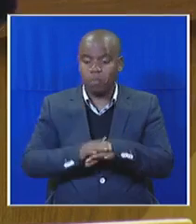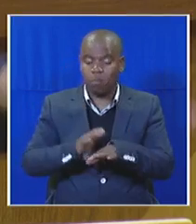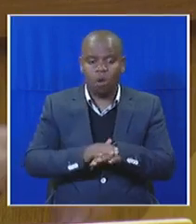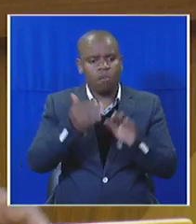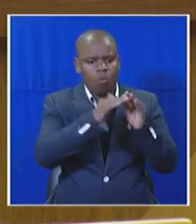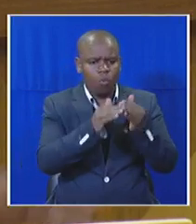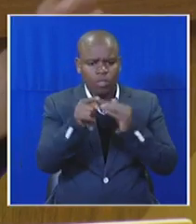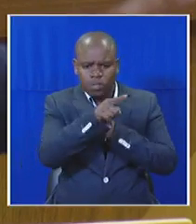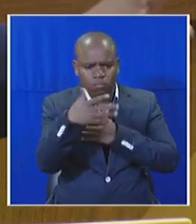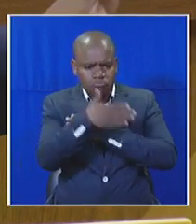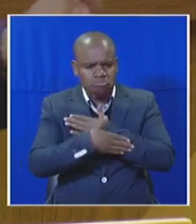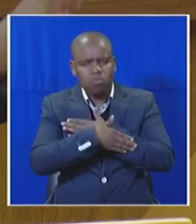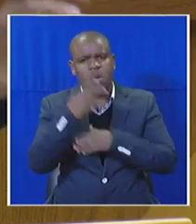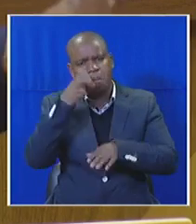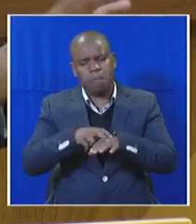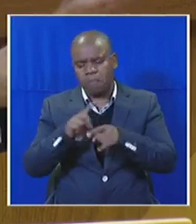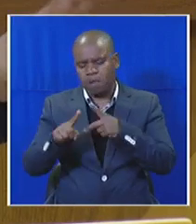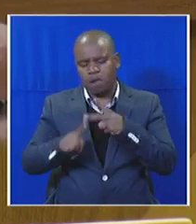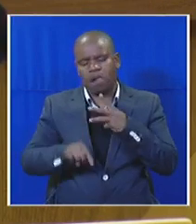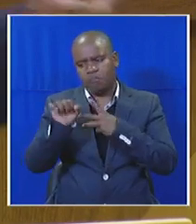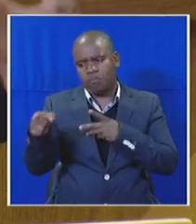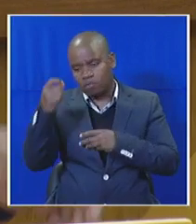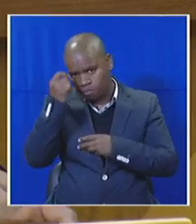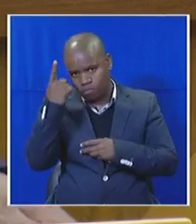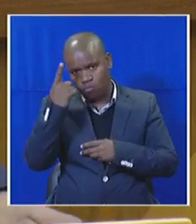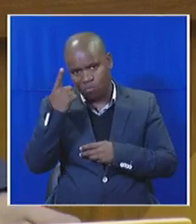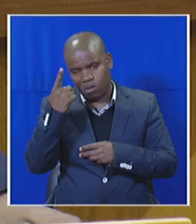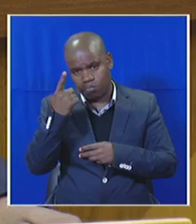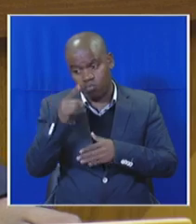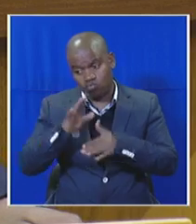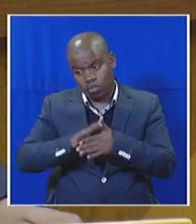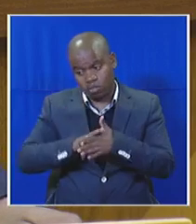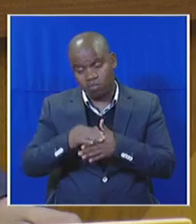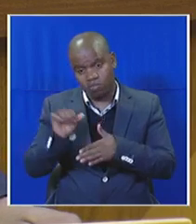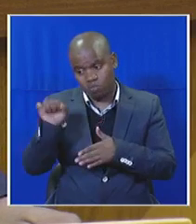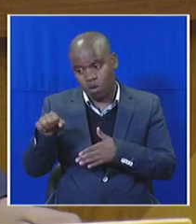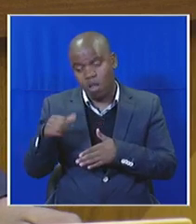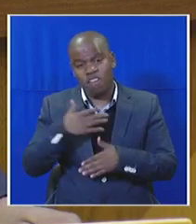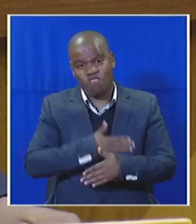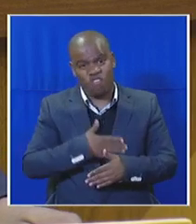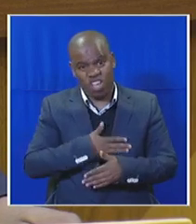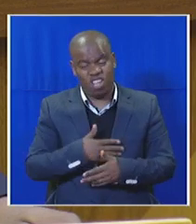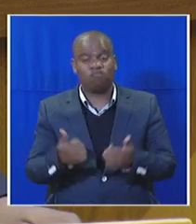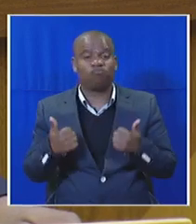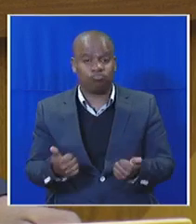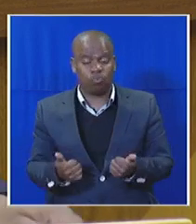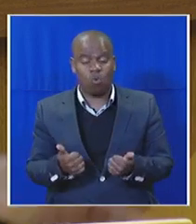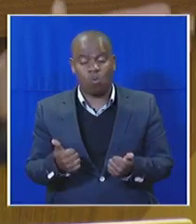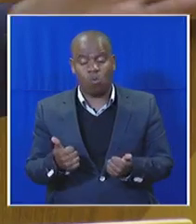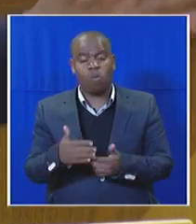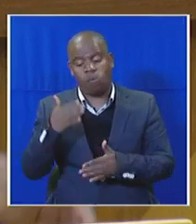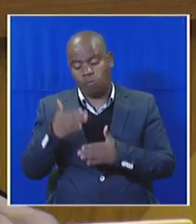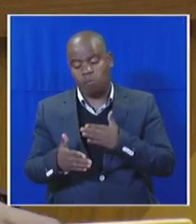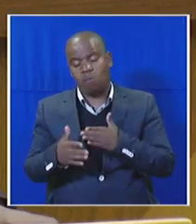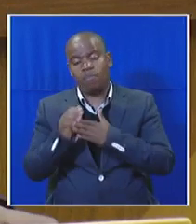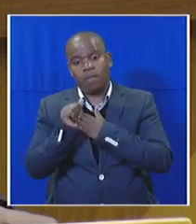of the country. That's what informed that kind of feeling or leading up to